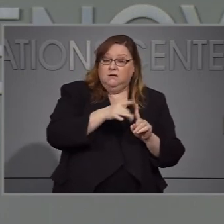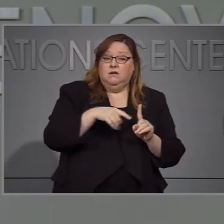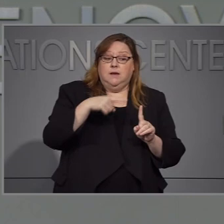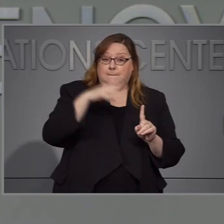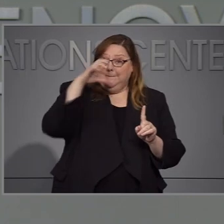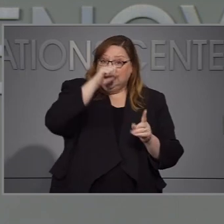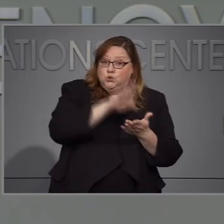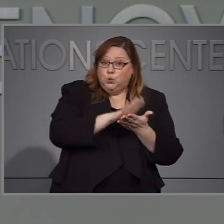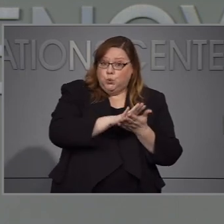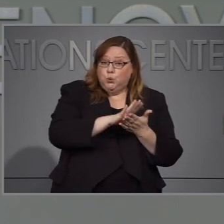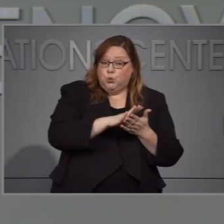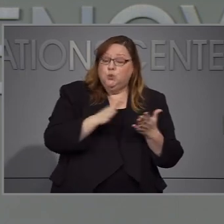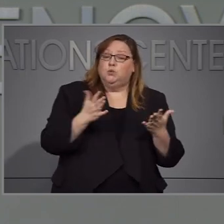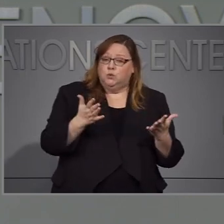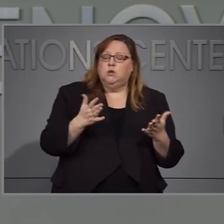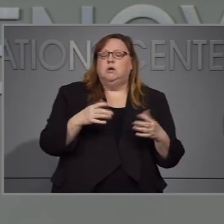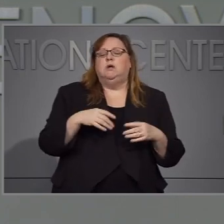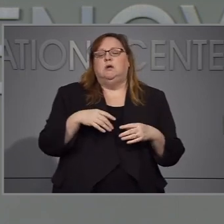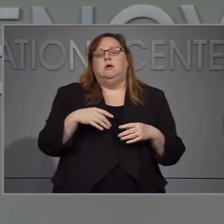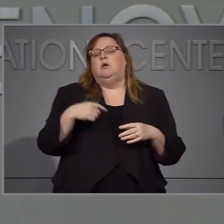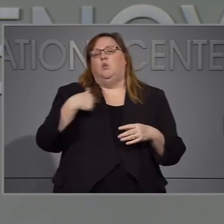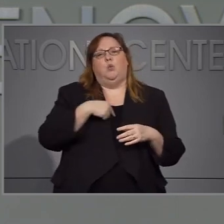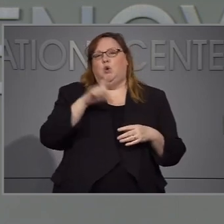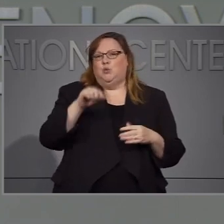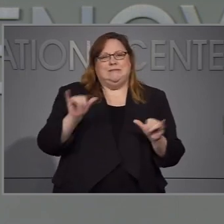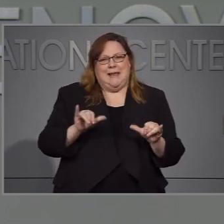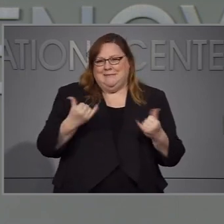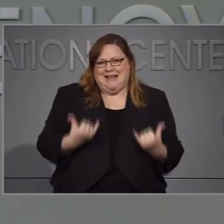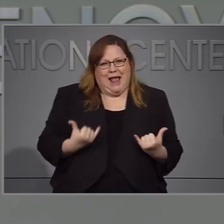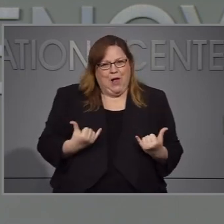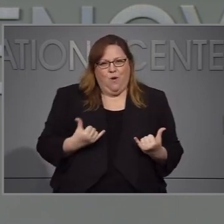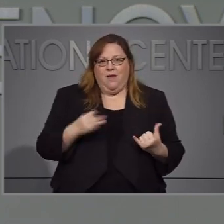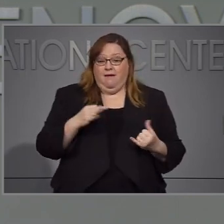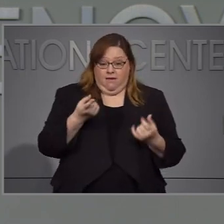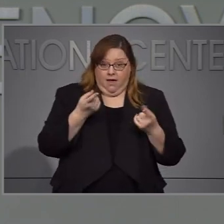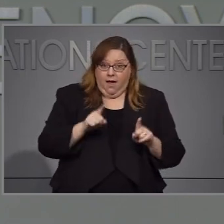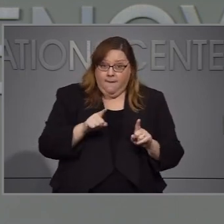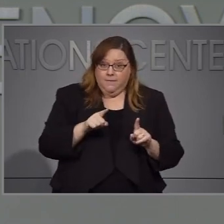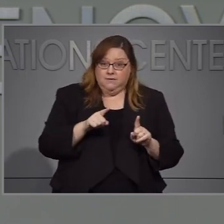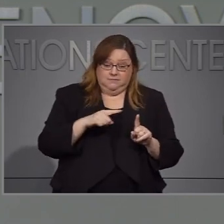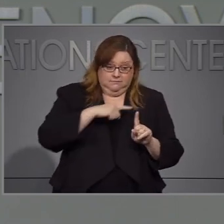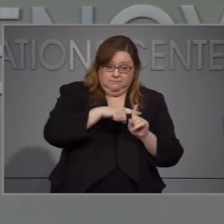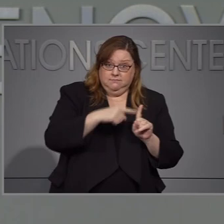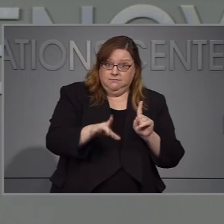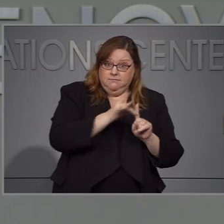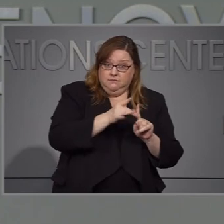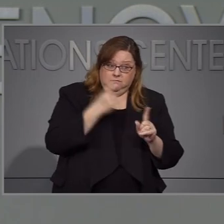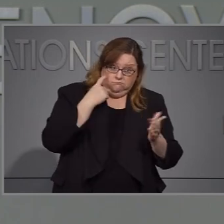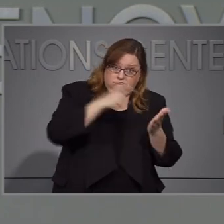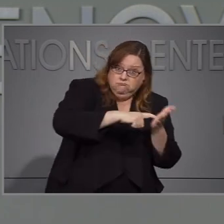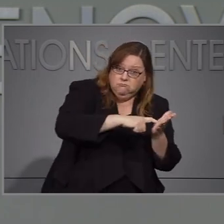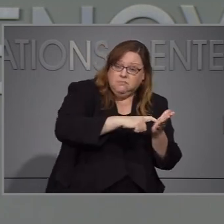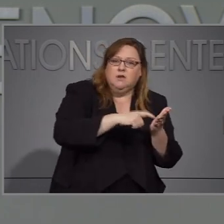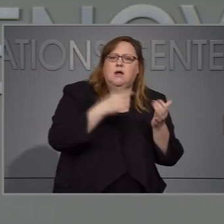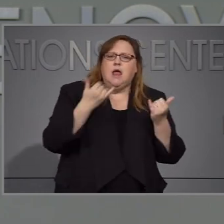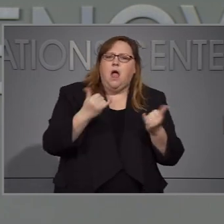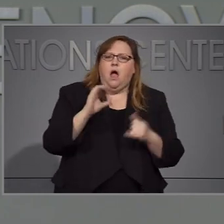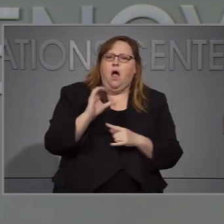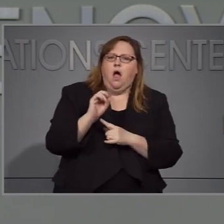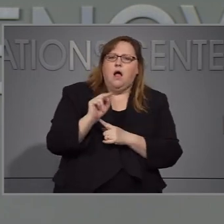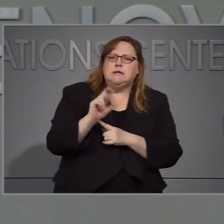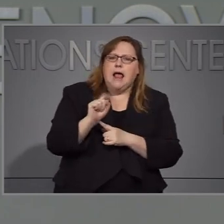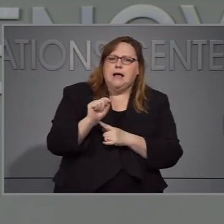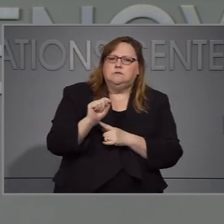at first related to someone being positive. We would work on contact tracing and understanding what are their